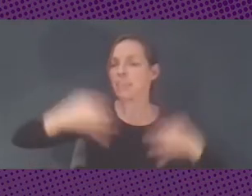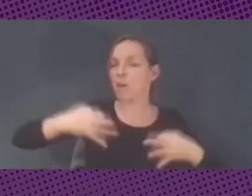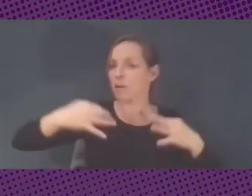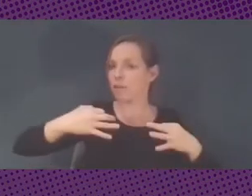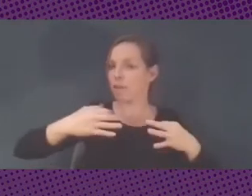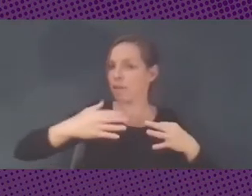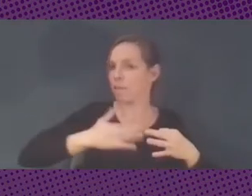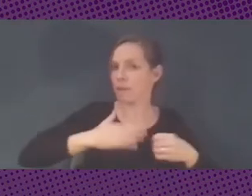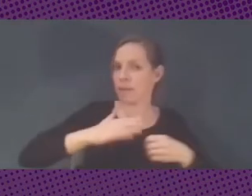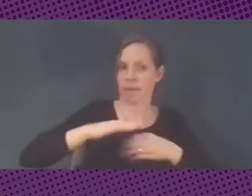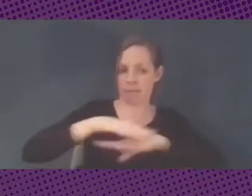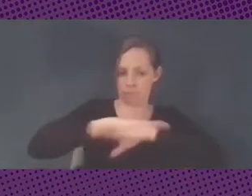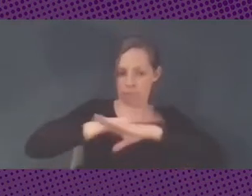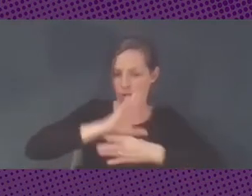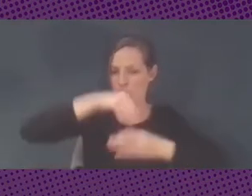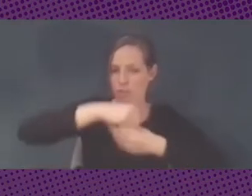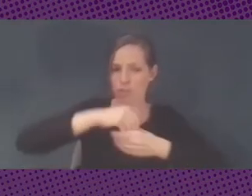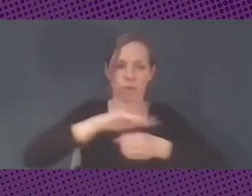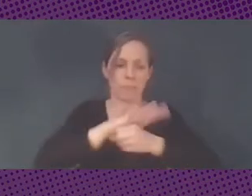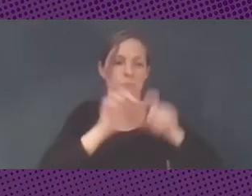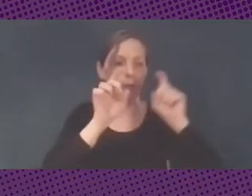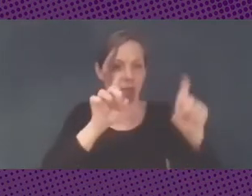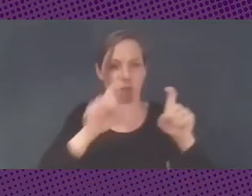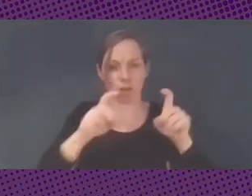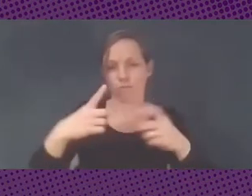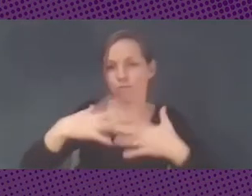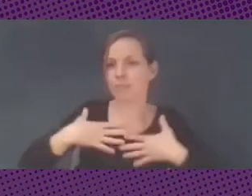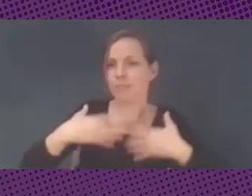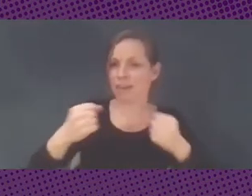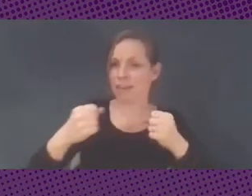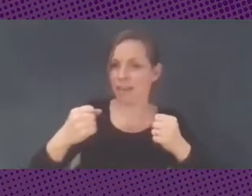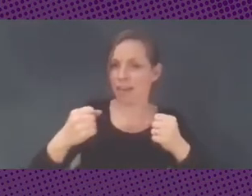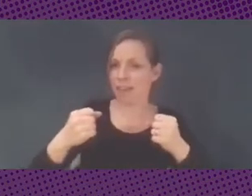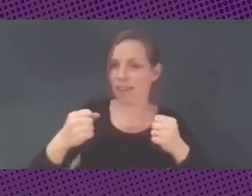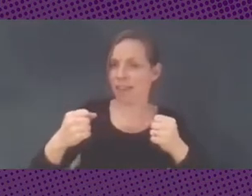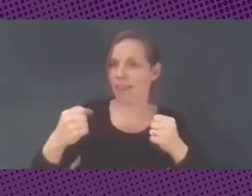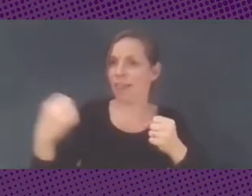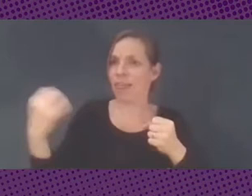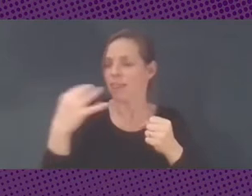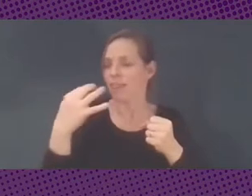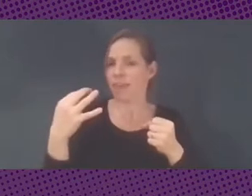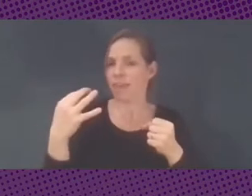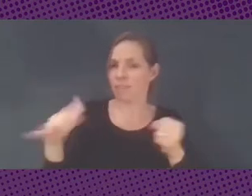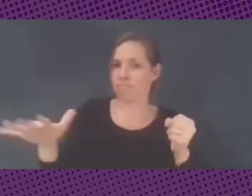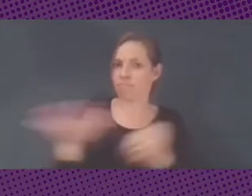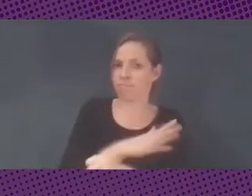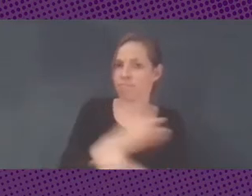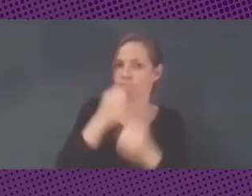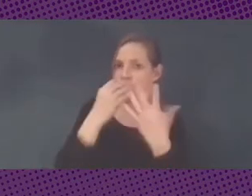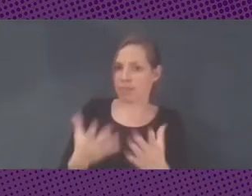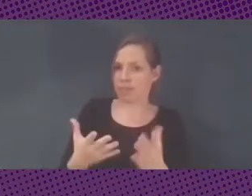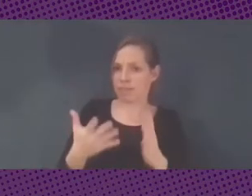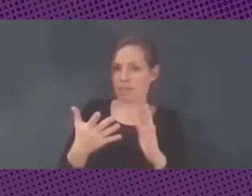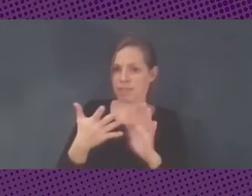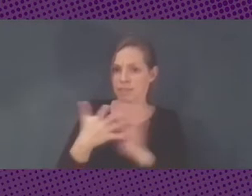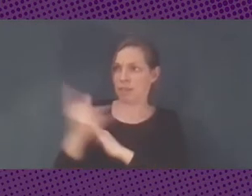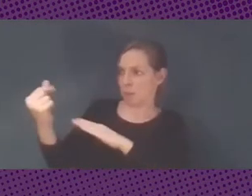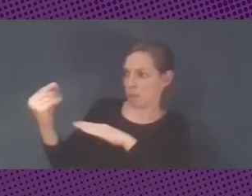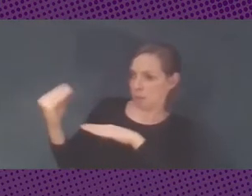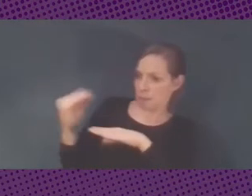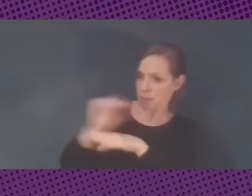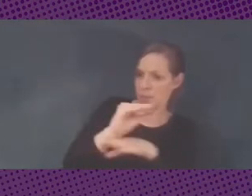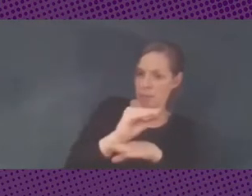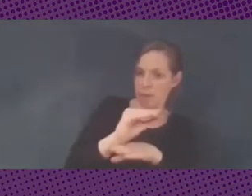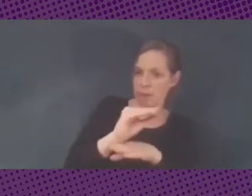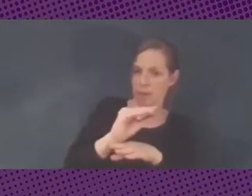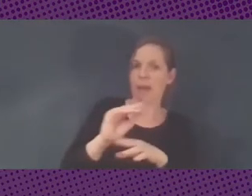these development projects have the kind of risk return profile that institutional investors would like. And let me give you an example. And make that